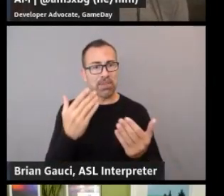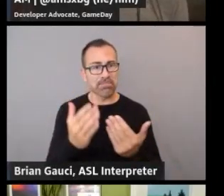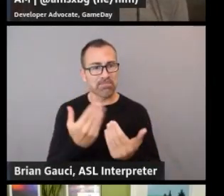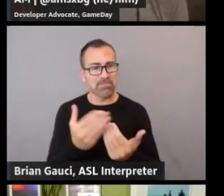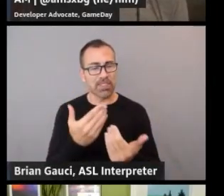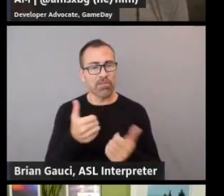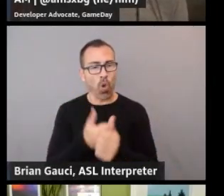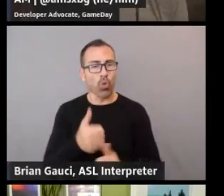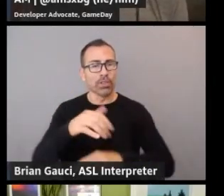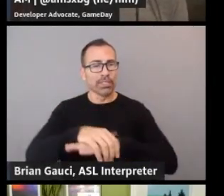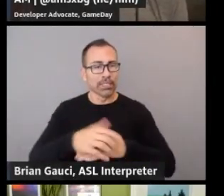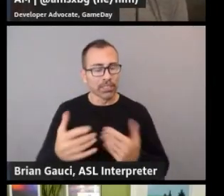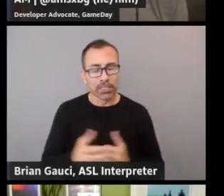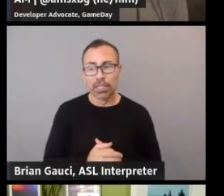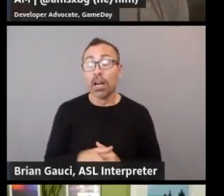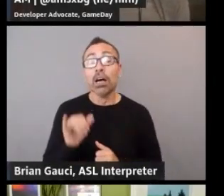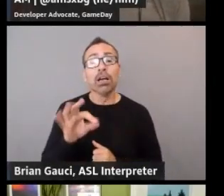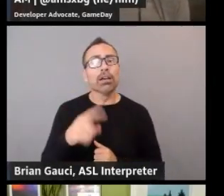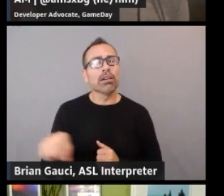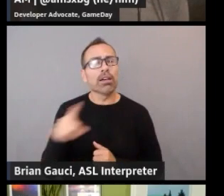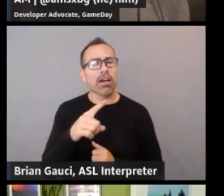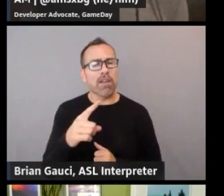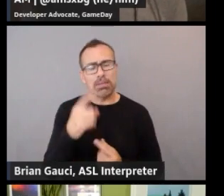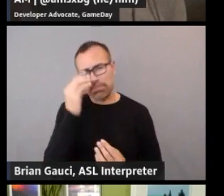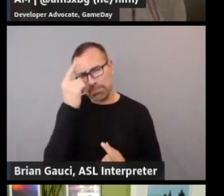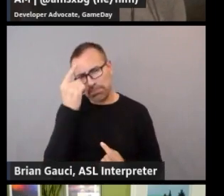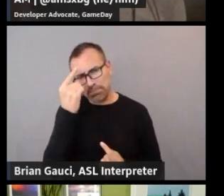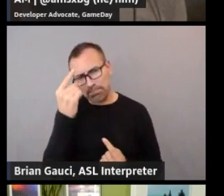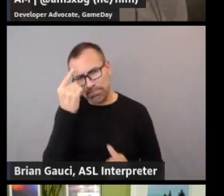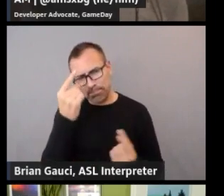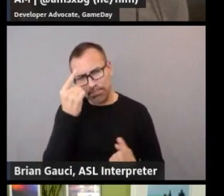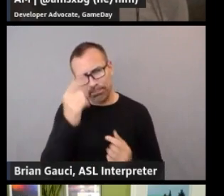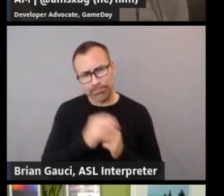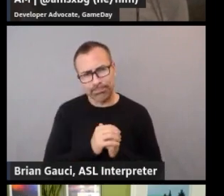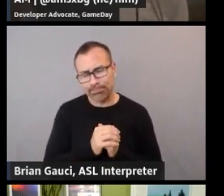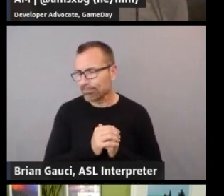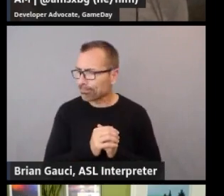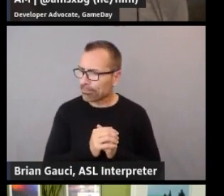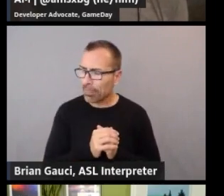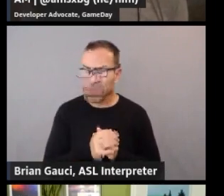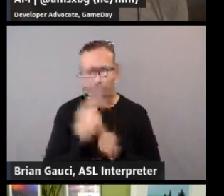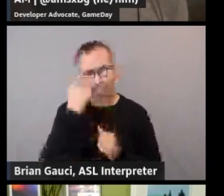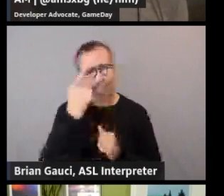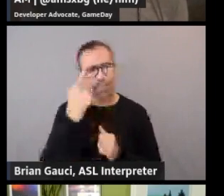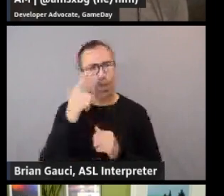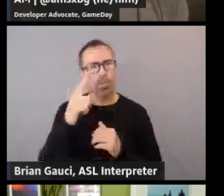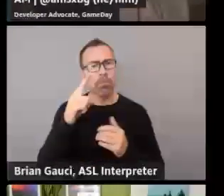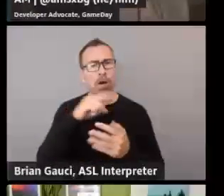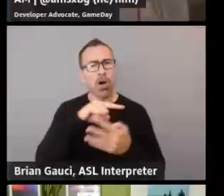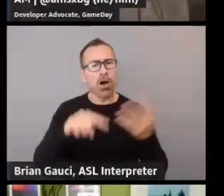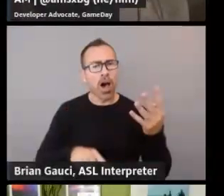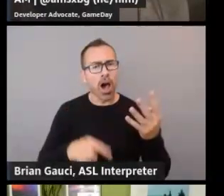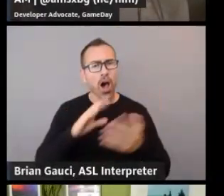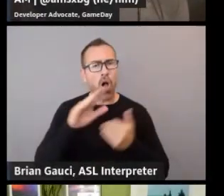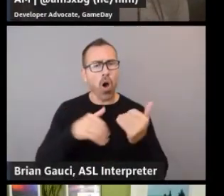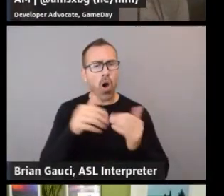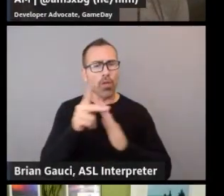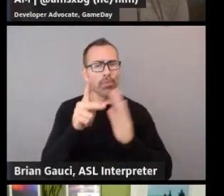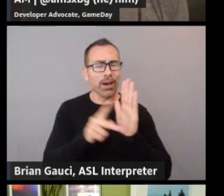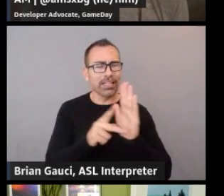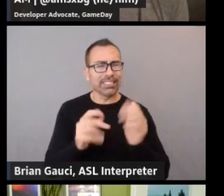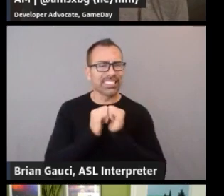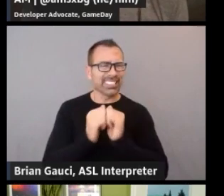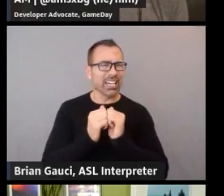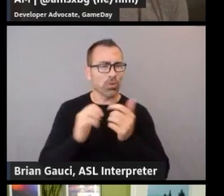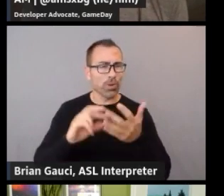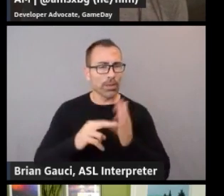policies are. And if I sit and think about it just for a minute, I can think about what all of them mean together. They're not kind of here and here and here